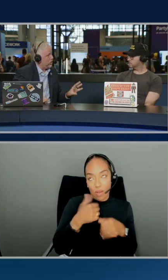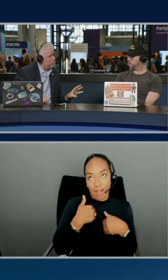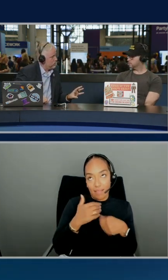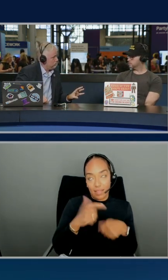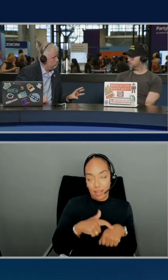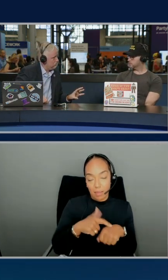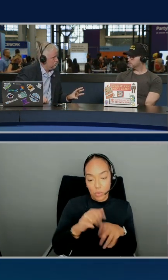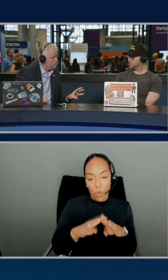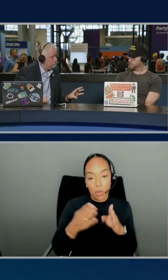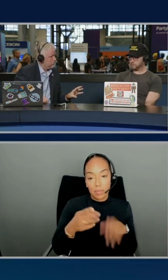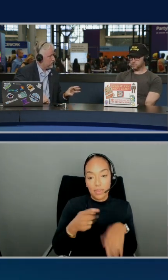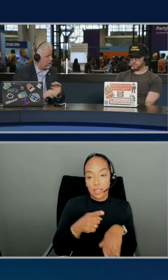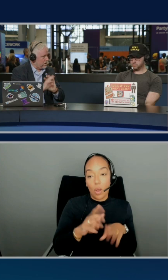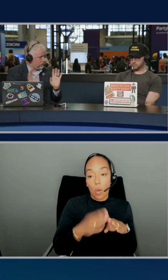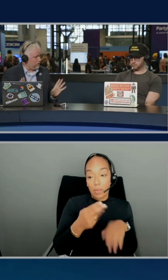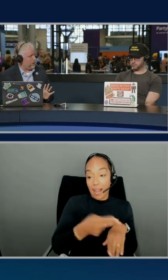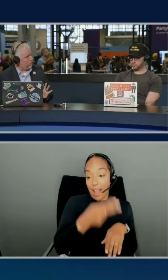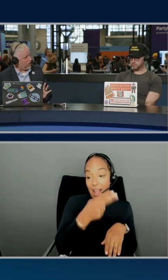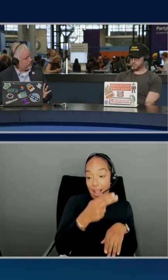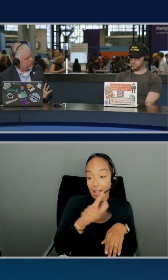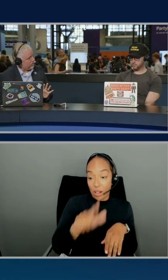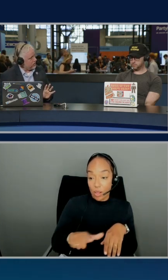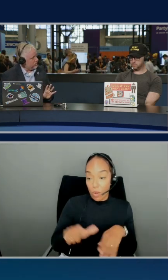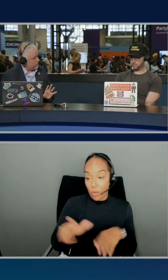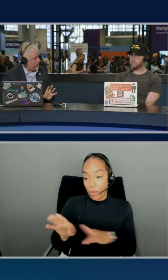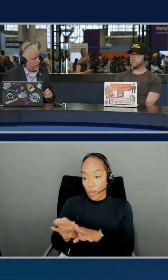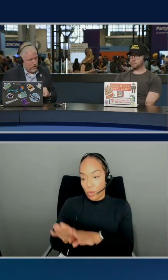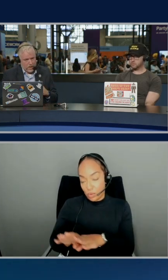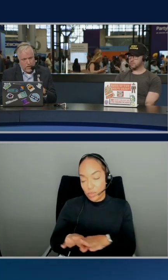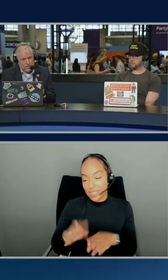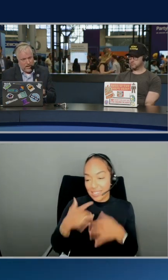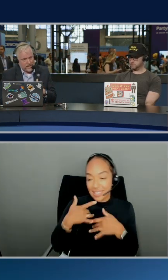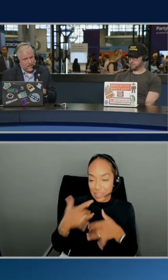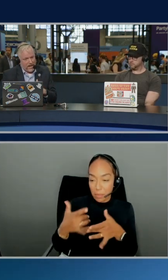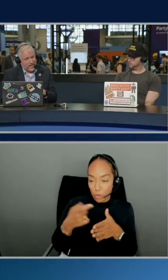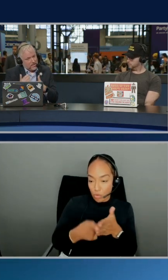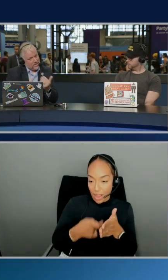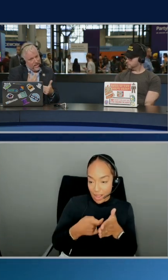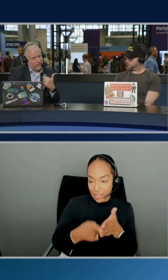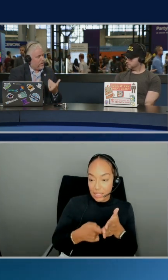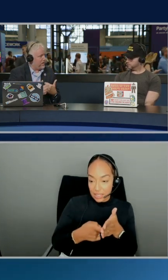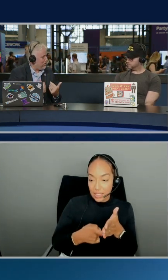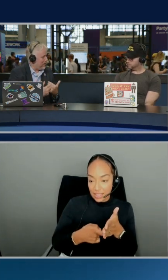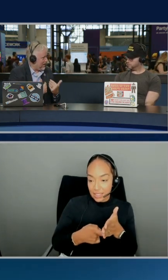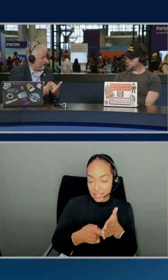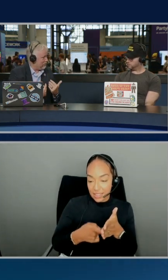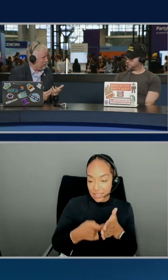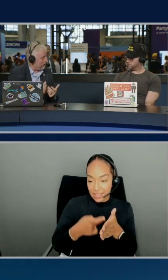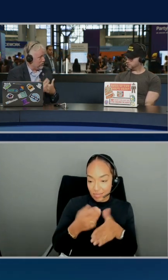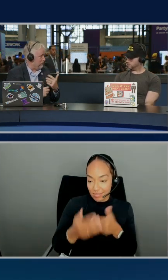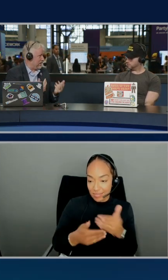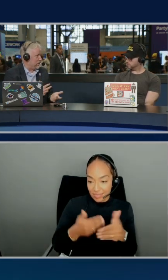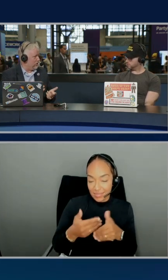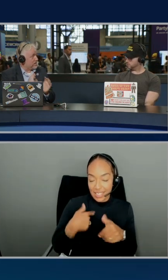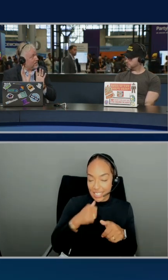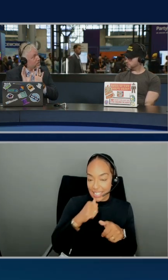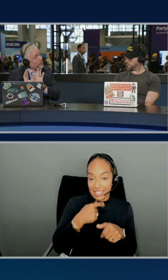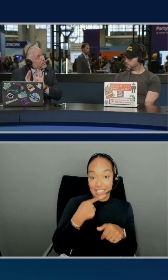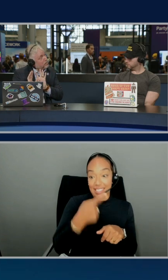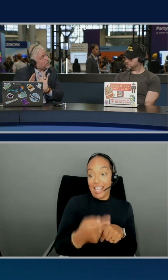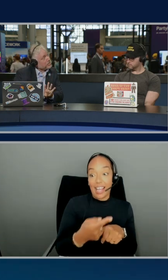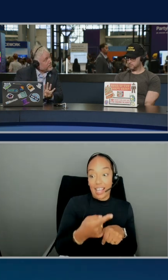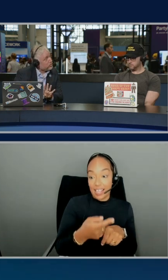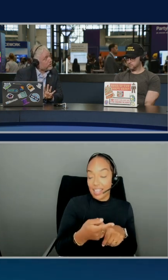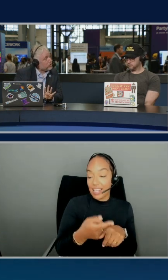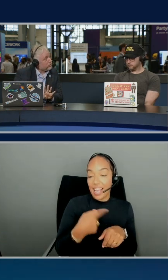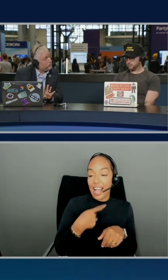low, close. Okay. Just like a typical price series, right? But I didn't say give me the open, high, low, close, or give me the close. I said generate